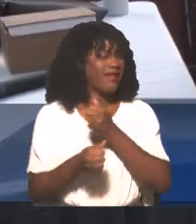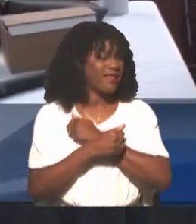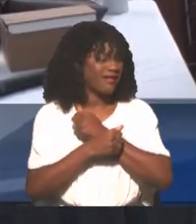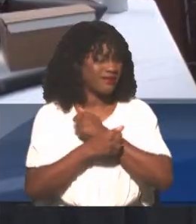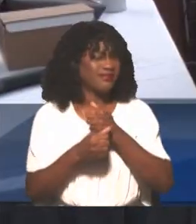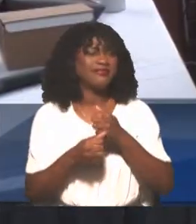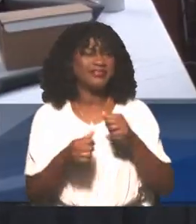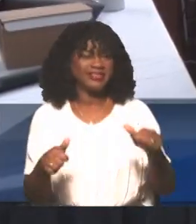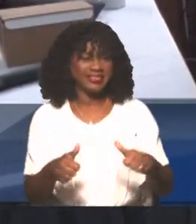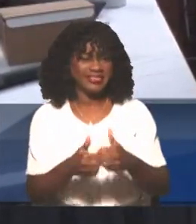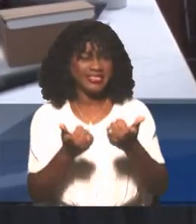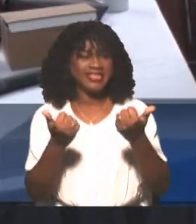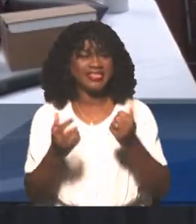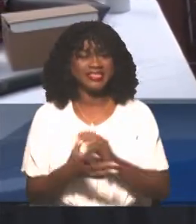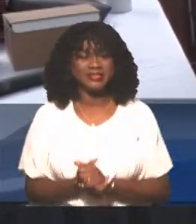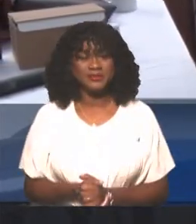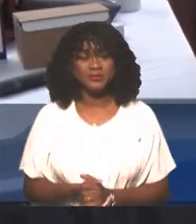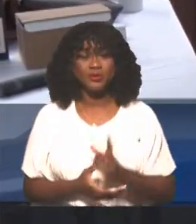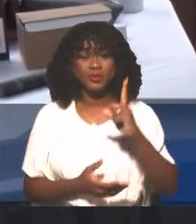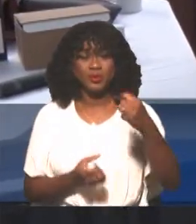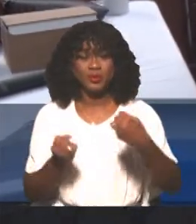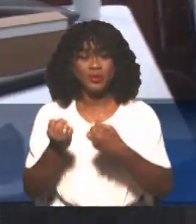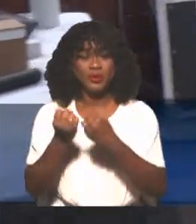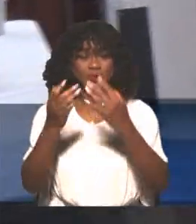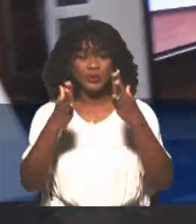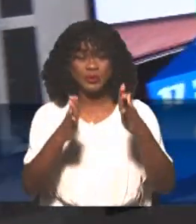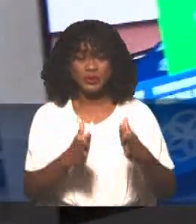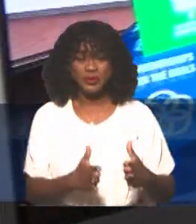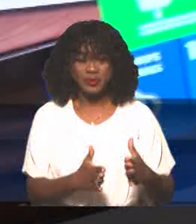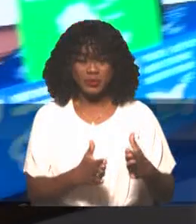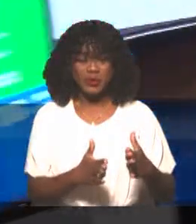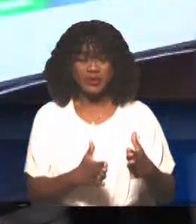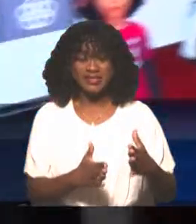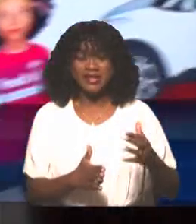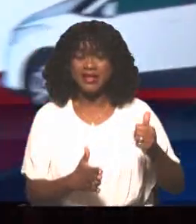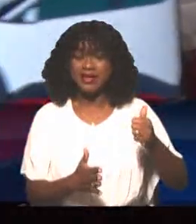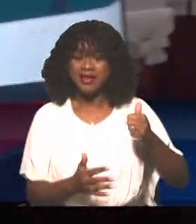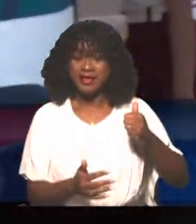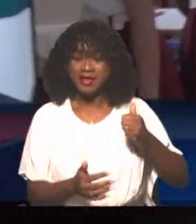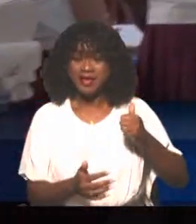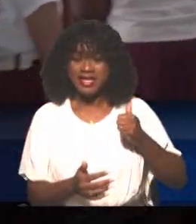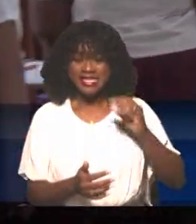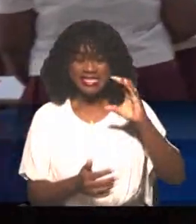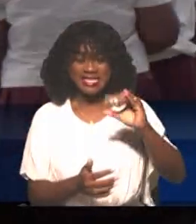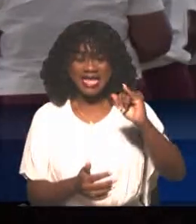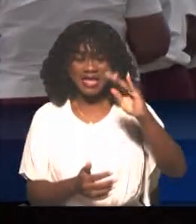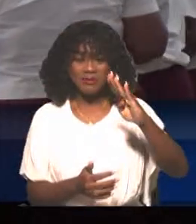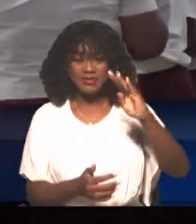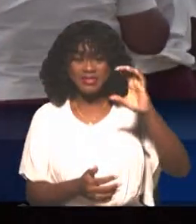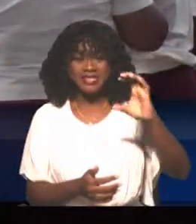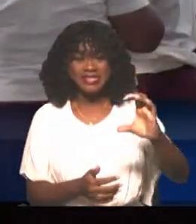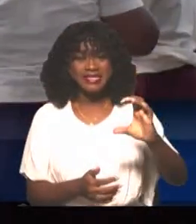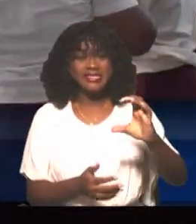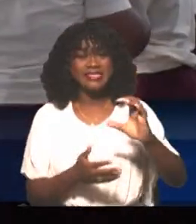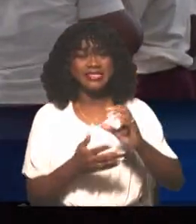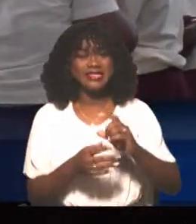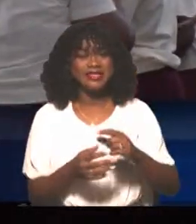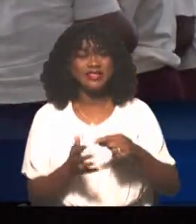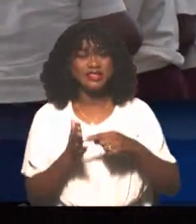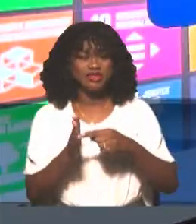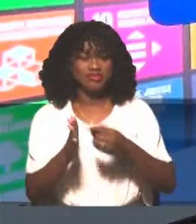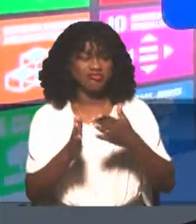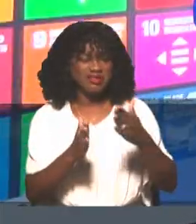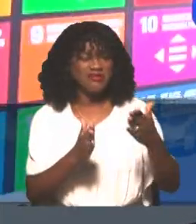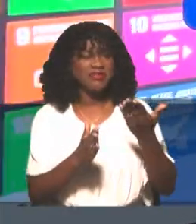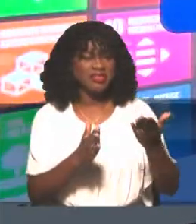So. One of the sponsors of the fair, Canadian Imperial Bank of Commerce, CIBC, exposed students to several career